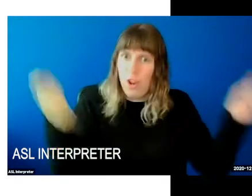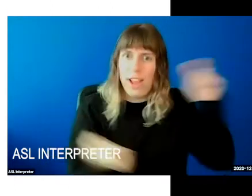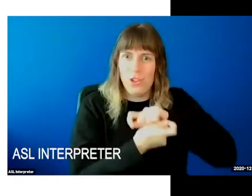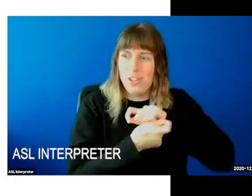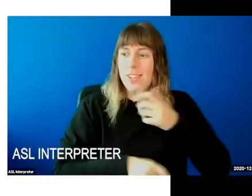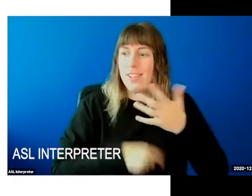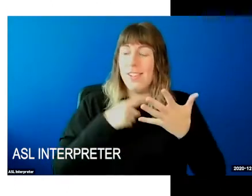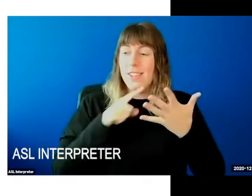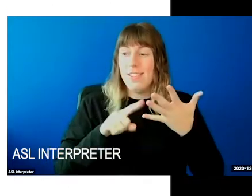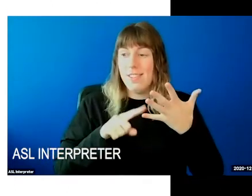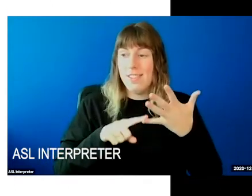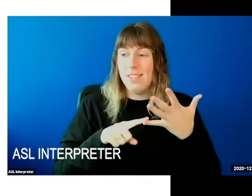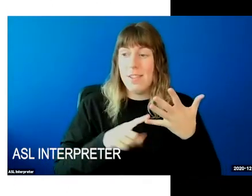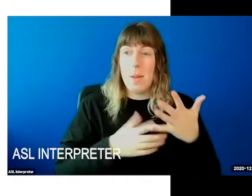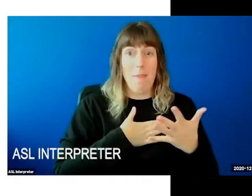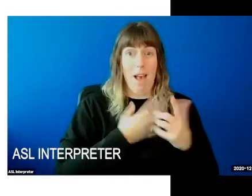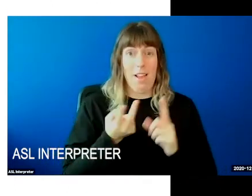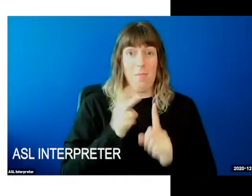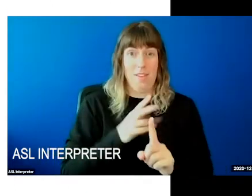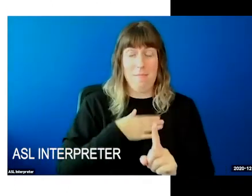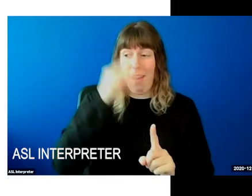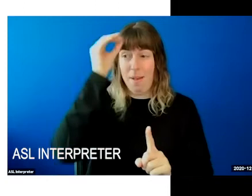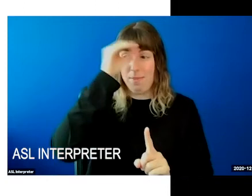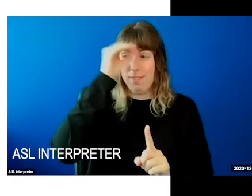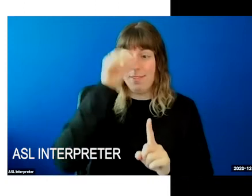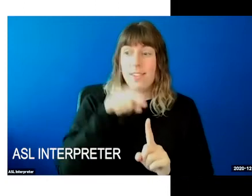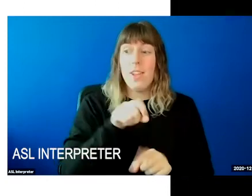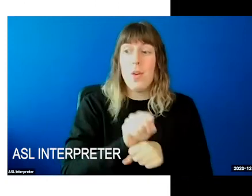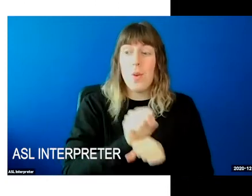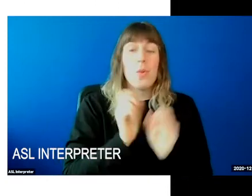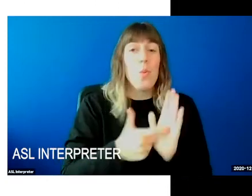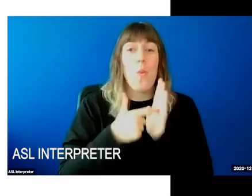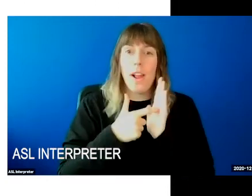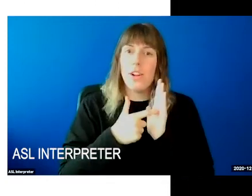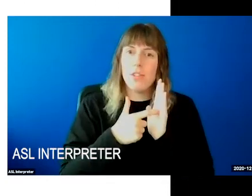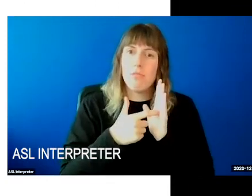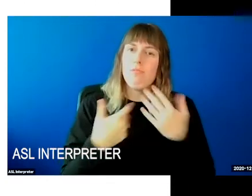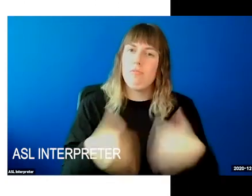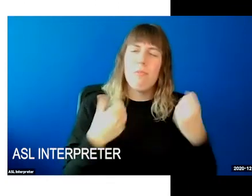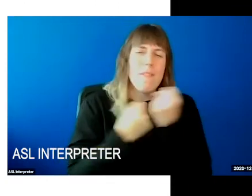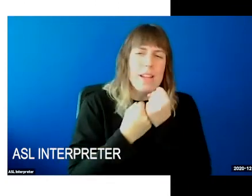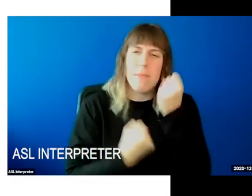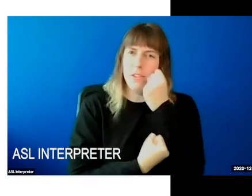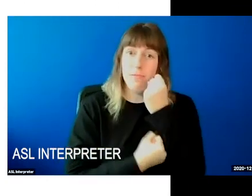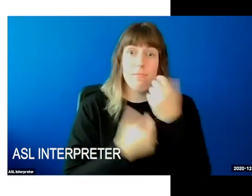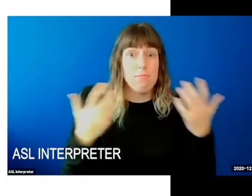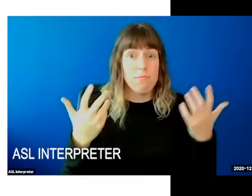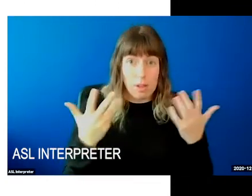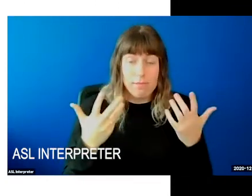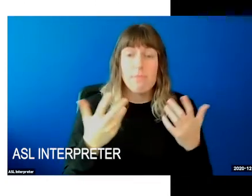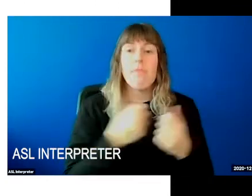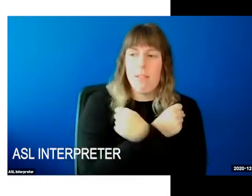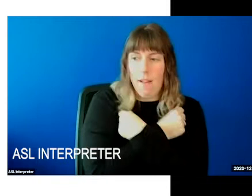by saying that, at least in my opinion, the essence of this work has to deal with very, very fundamental things about